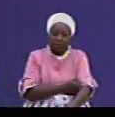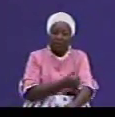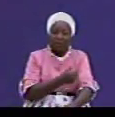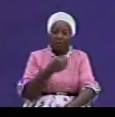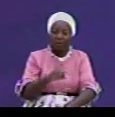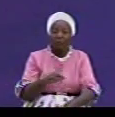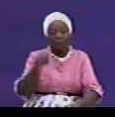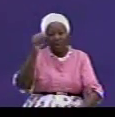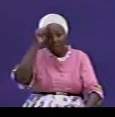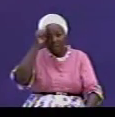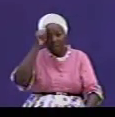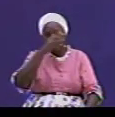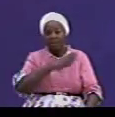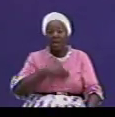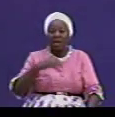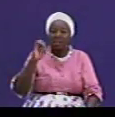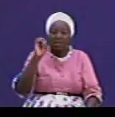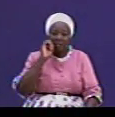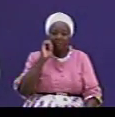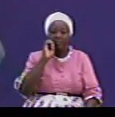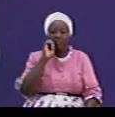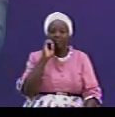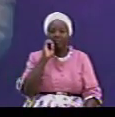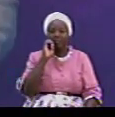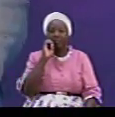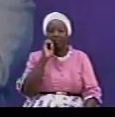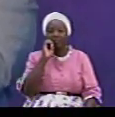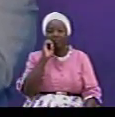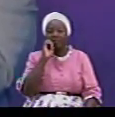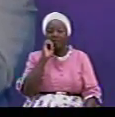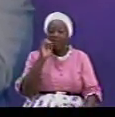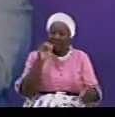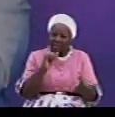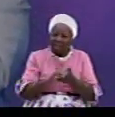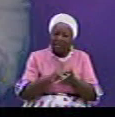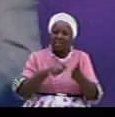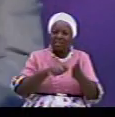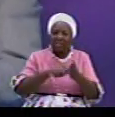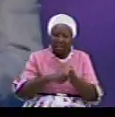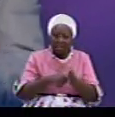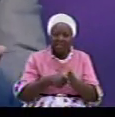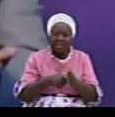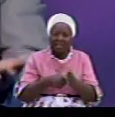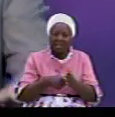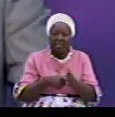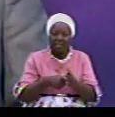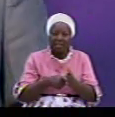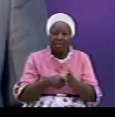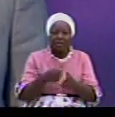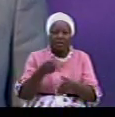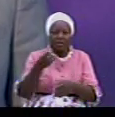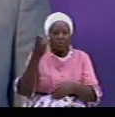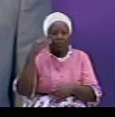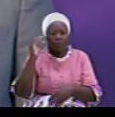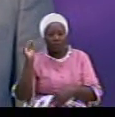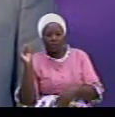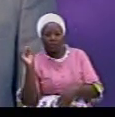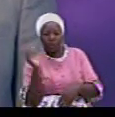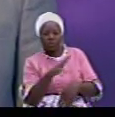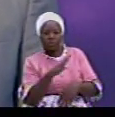Adam and Eve. That key was thrown to the